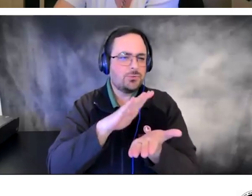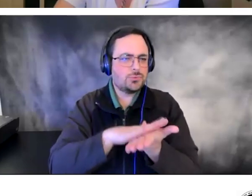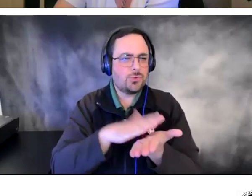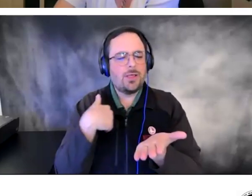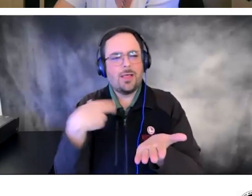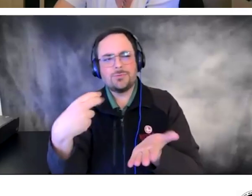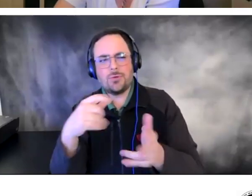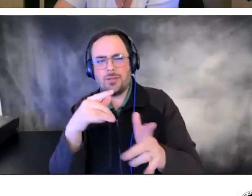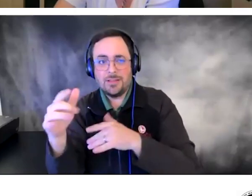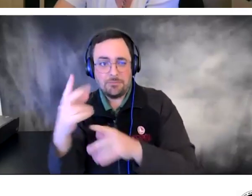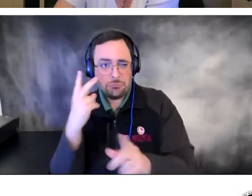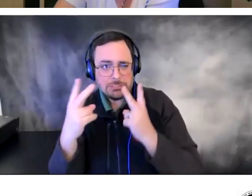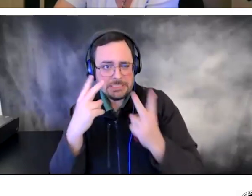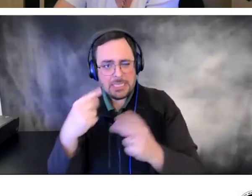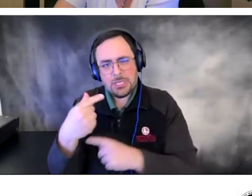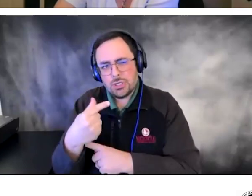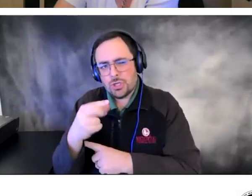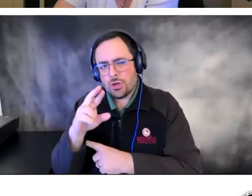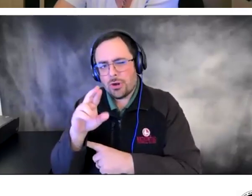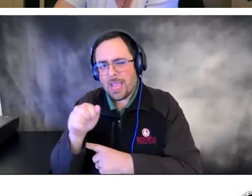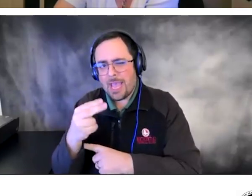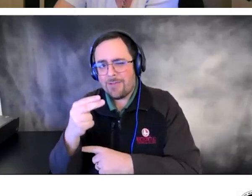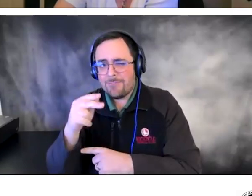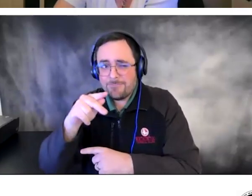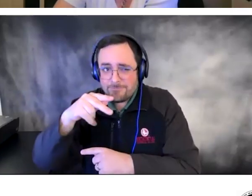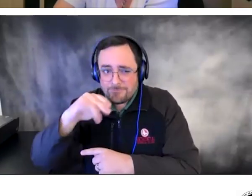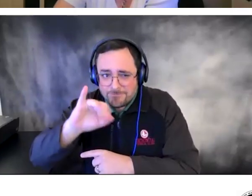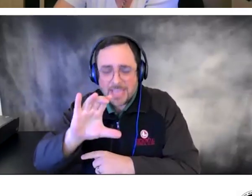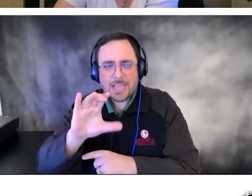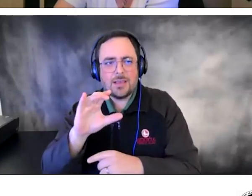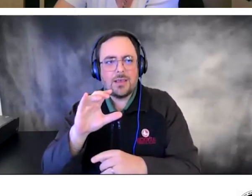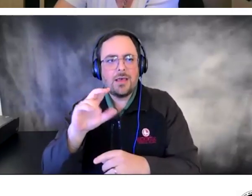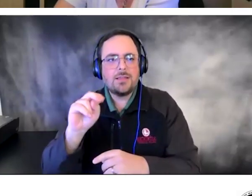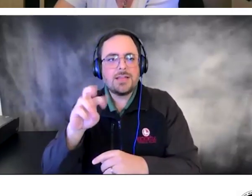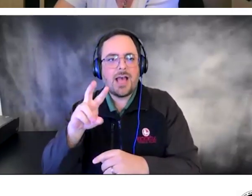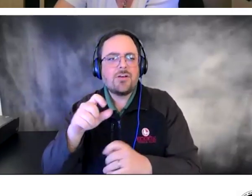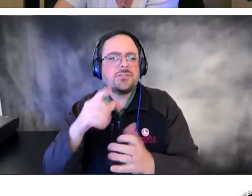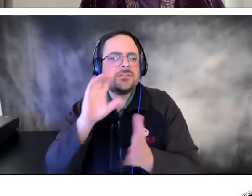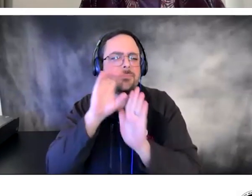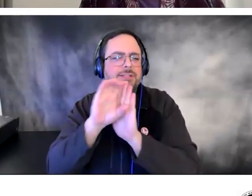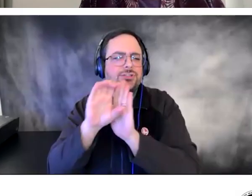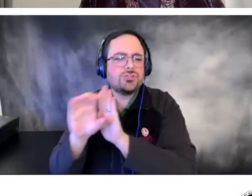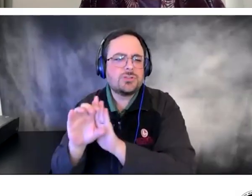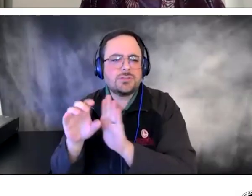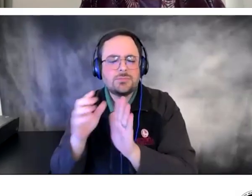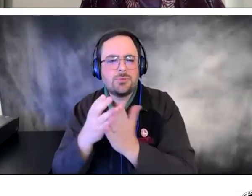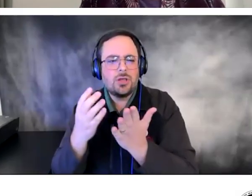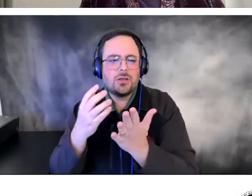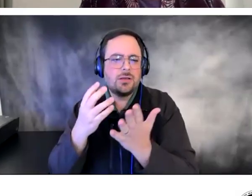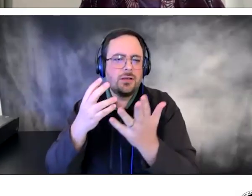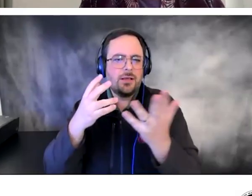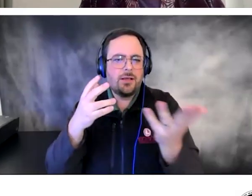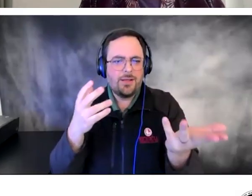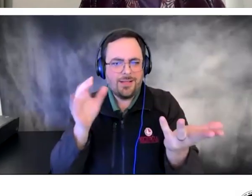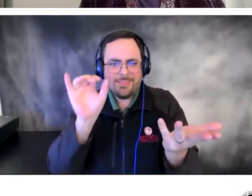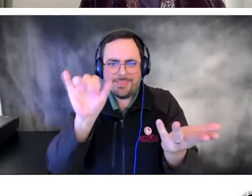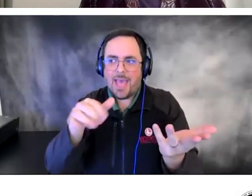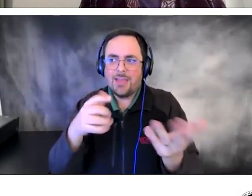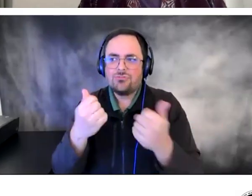with story boxes, have you seen a graphic novel used or novels? We are trying Geronimo Oh, Stilton and Alex Rider right